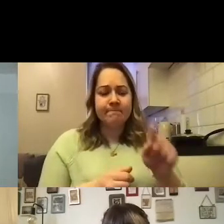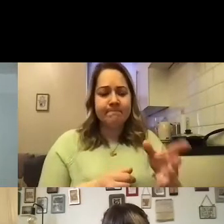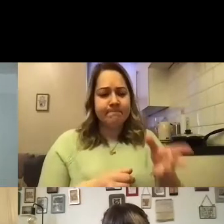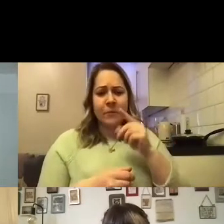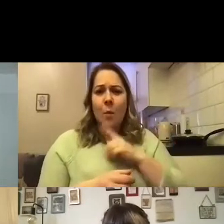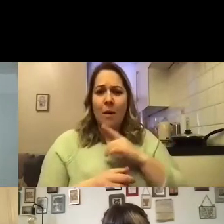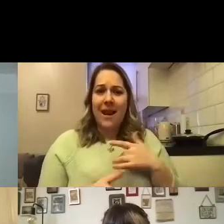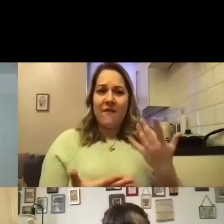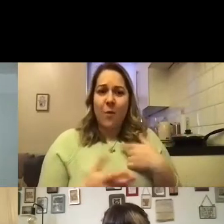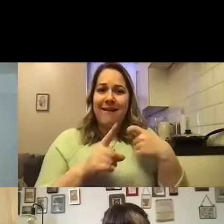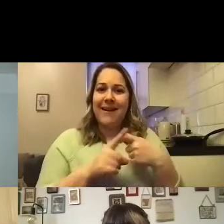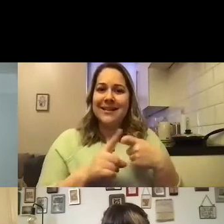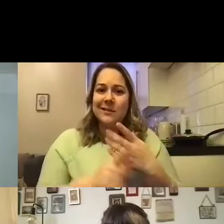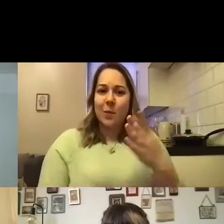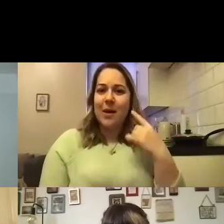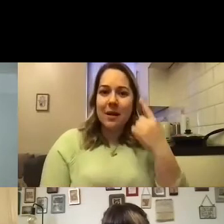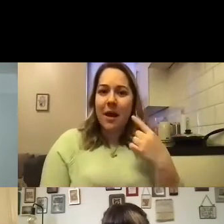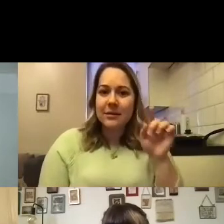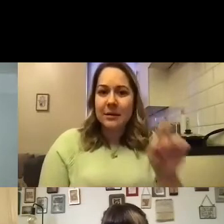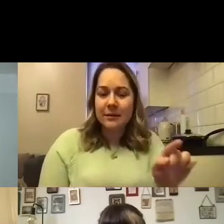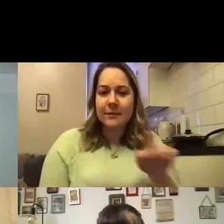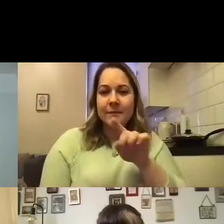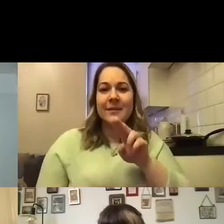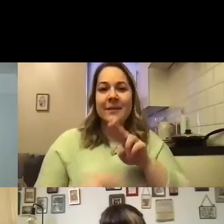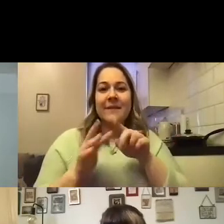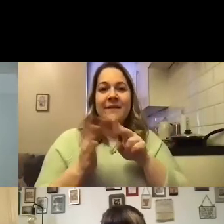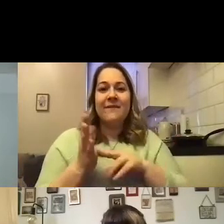Kensington, and the Finborough is my local theatre.